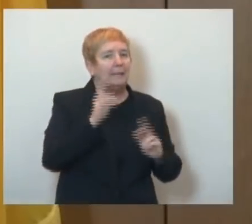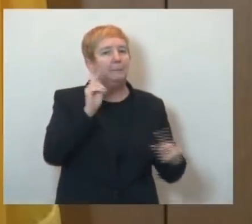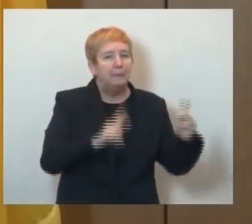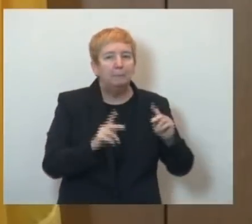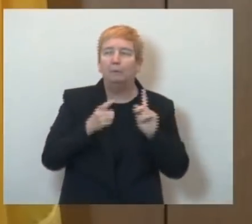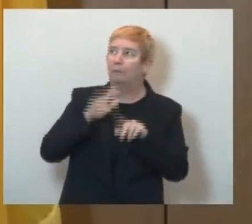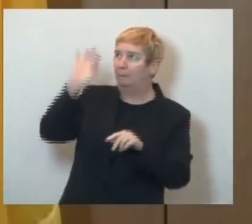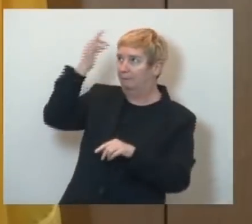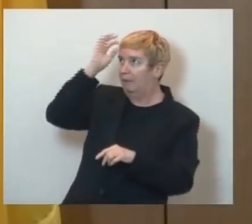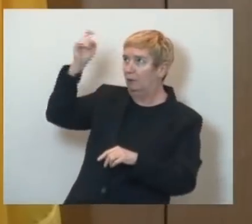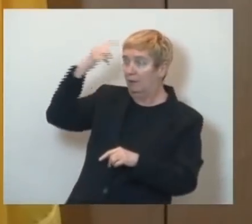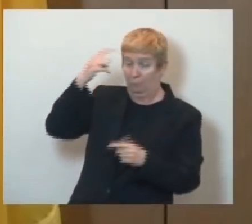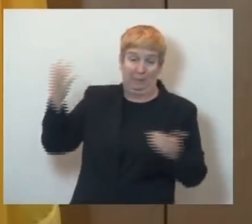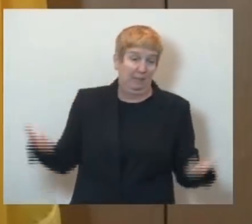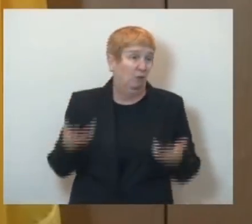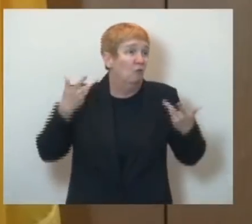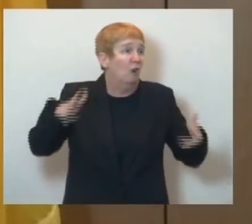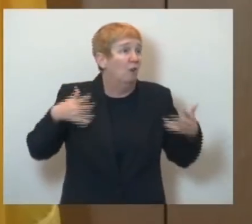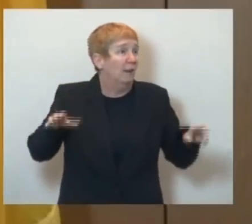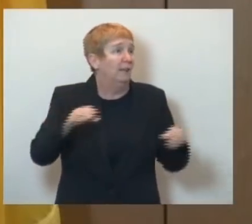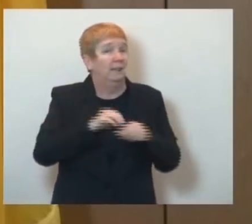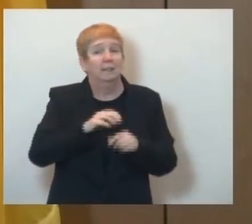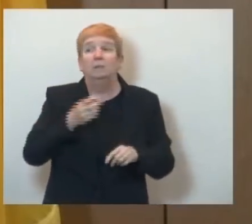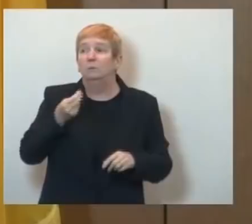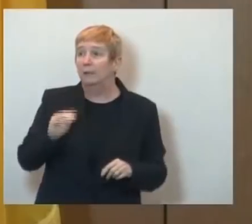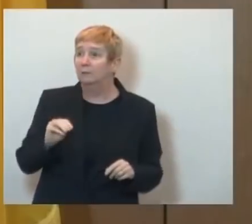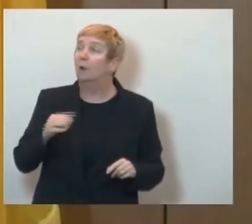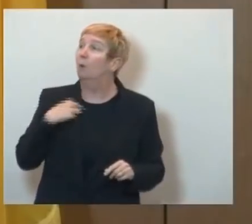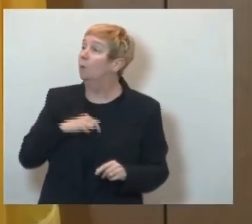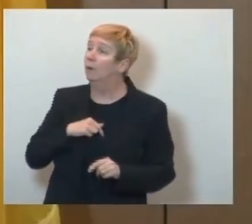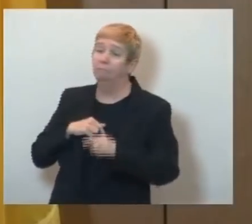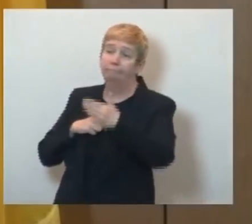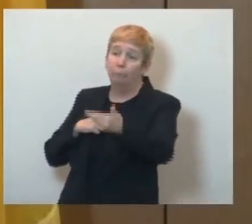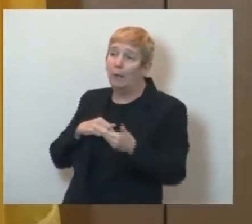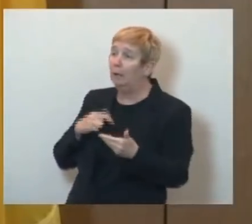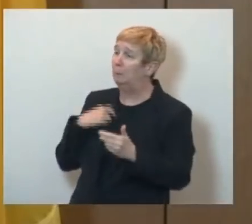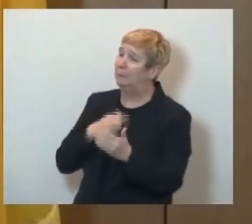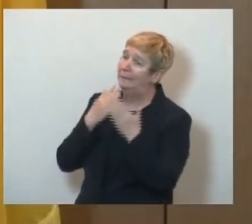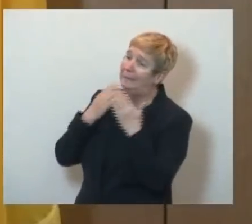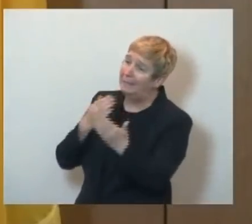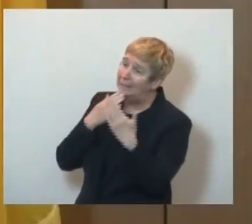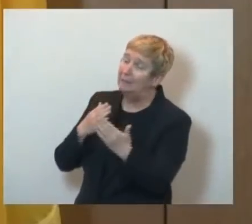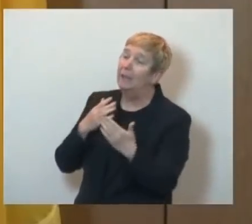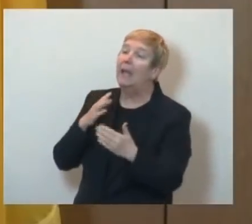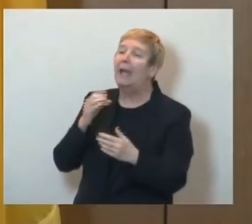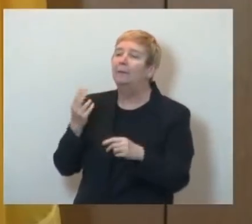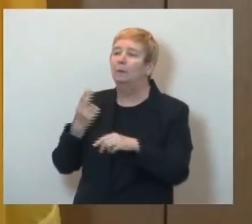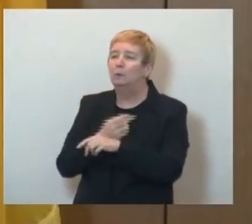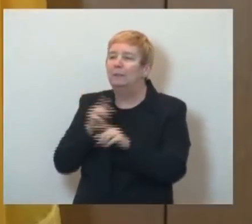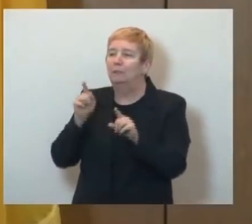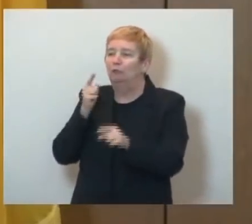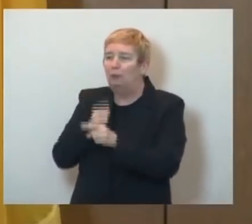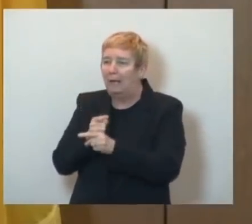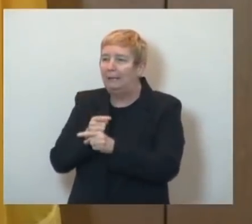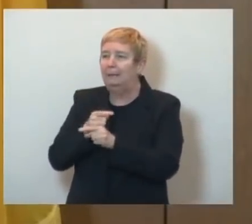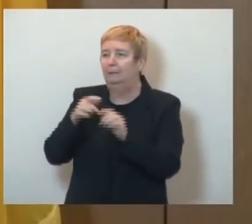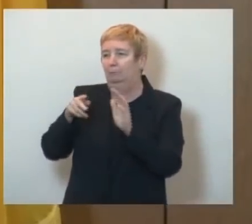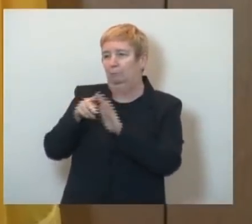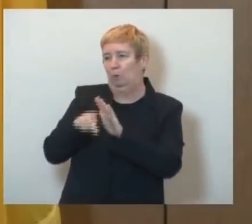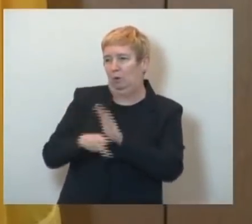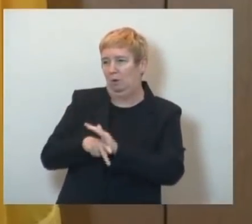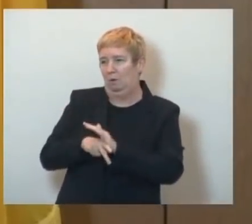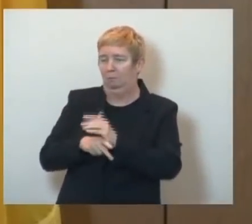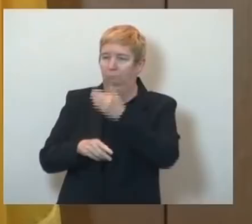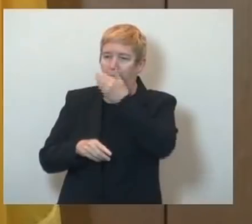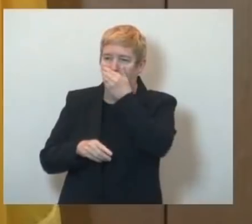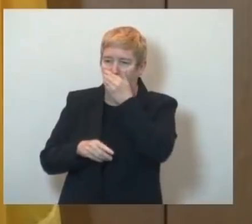Mexico. And we're grateful. And they are using the right protocols. So if he meets the CDC protocols,